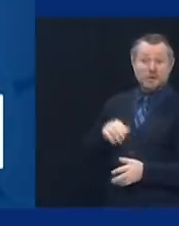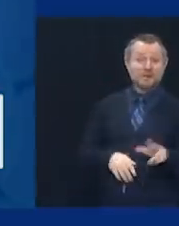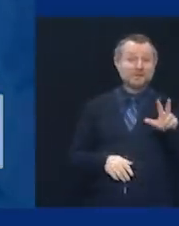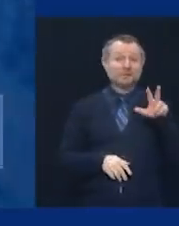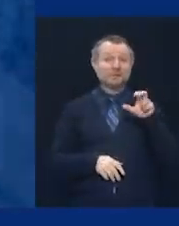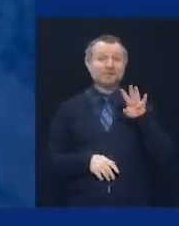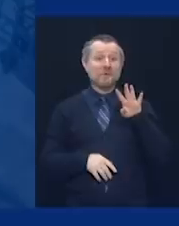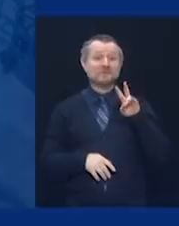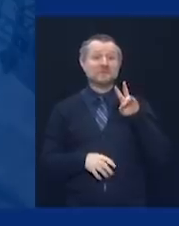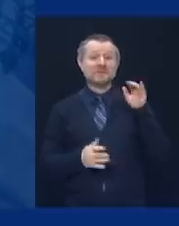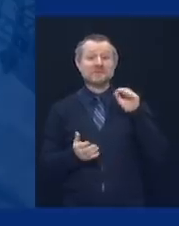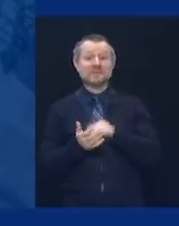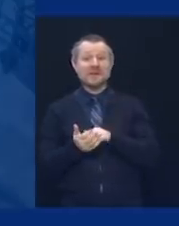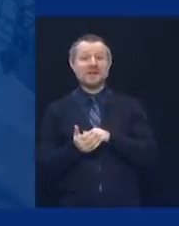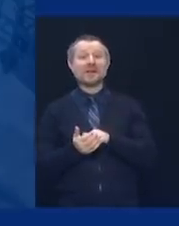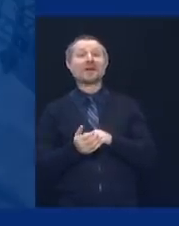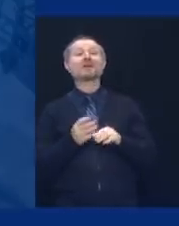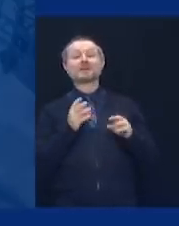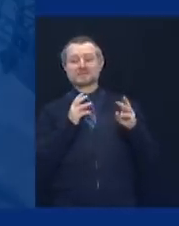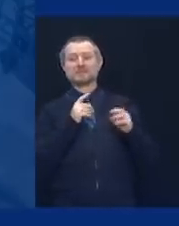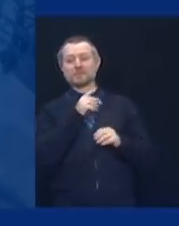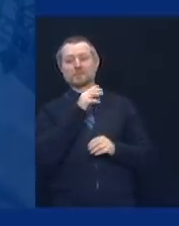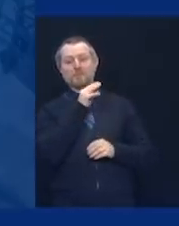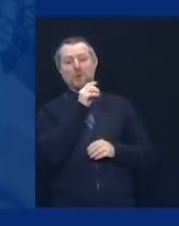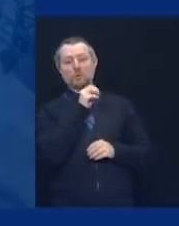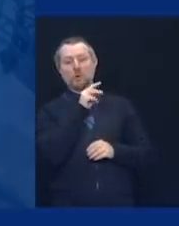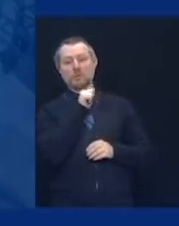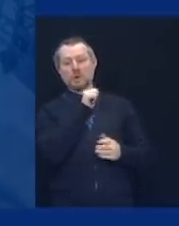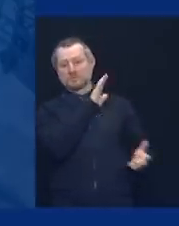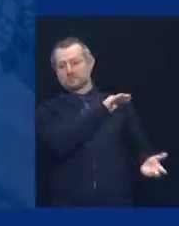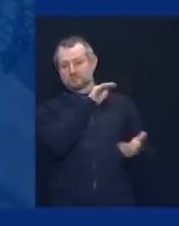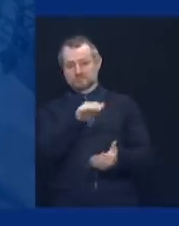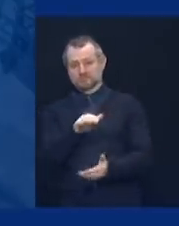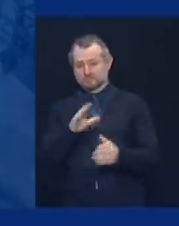376,000 from Moderna. Even better news,